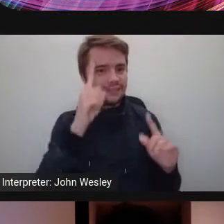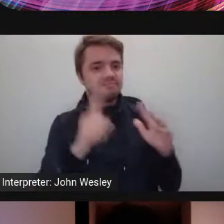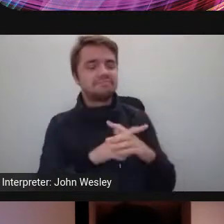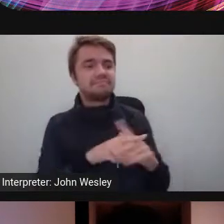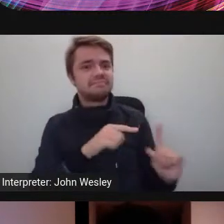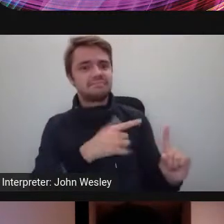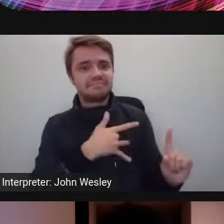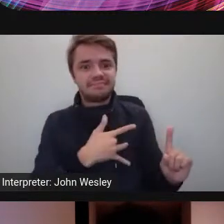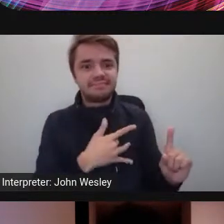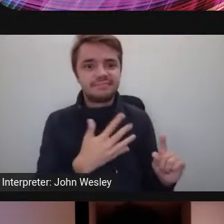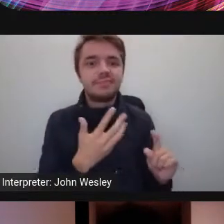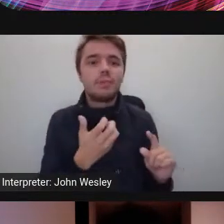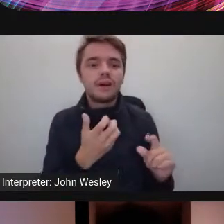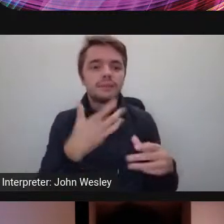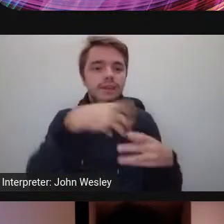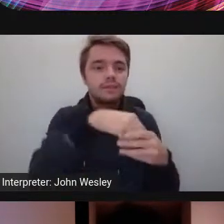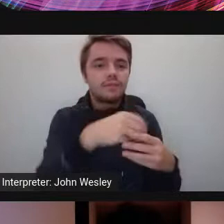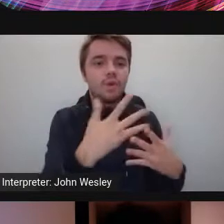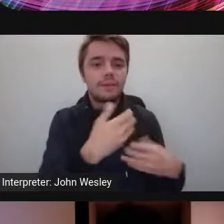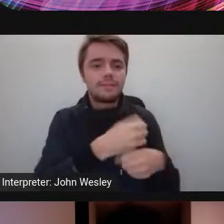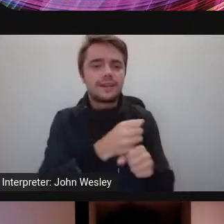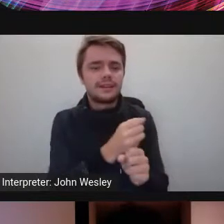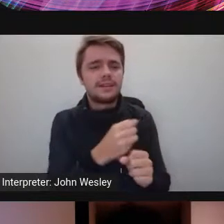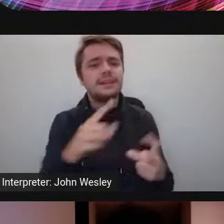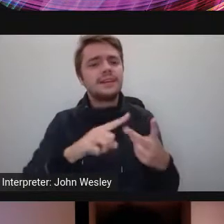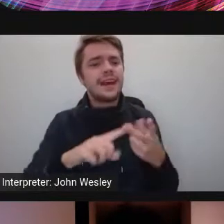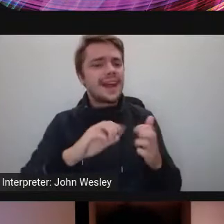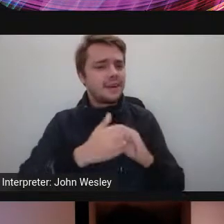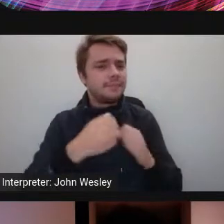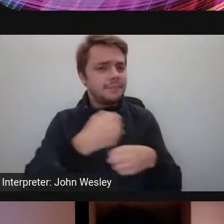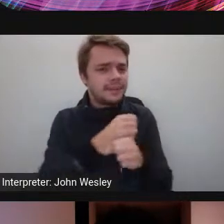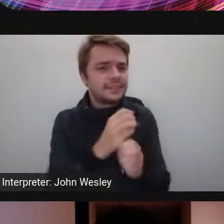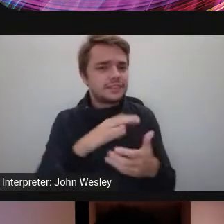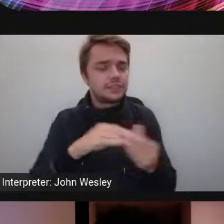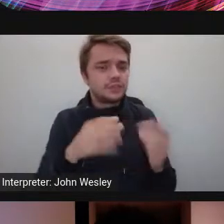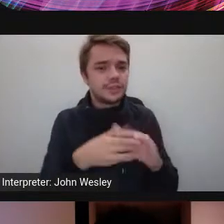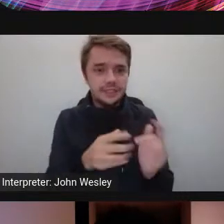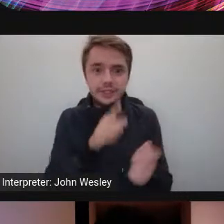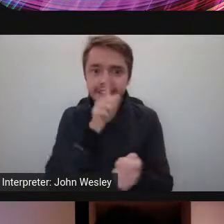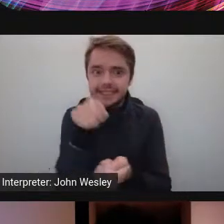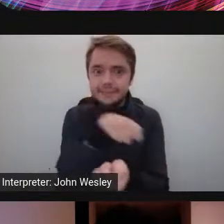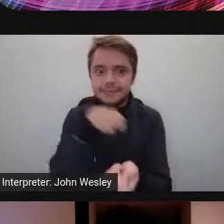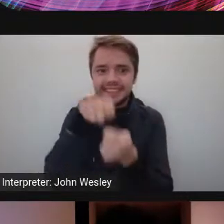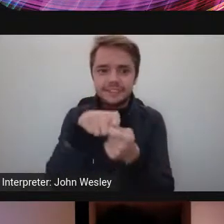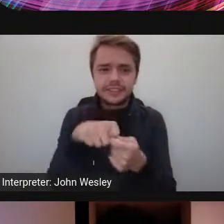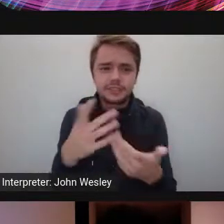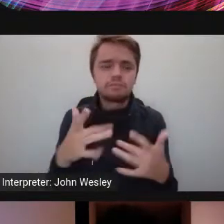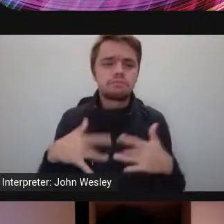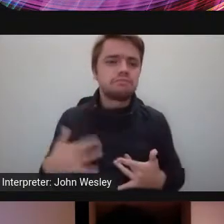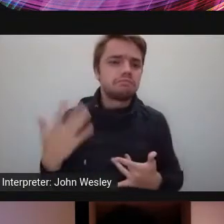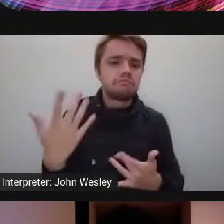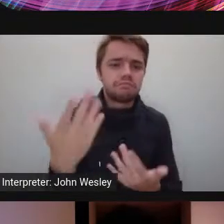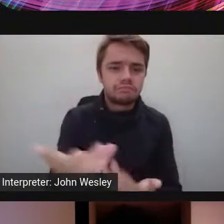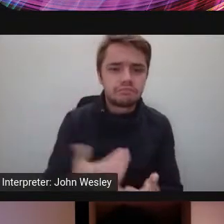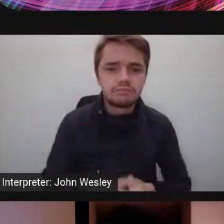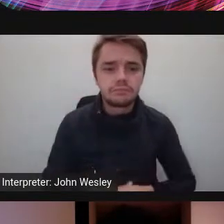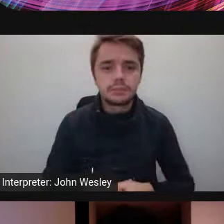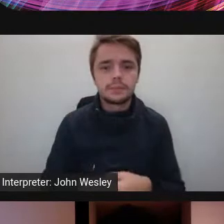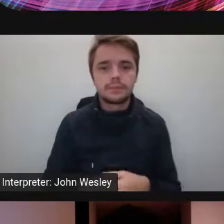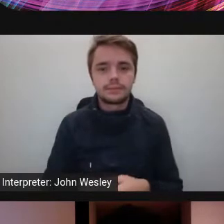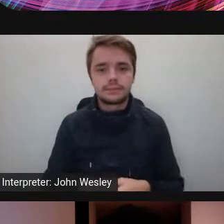about with this particular story? Because it's very specific. Yes, so this was